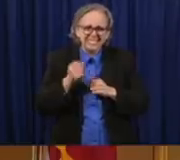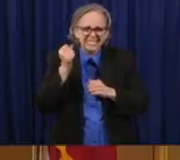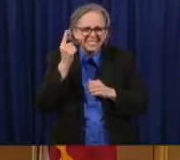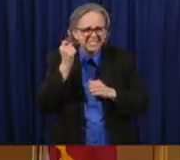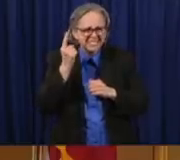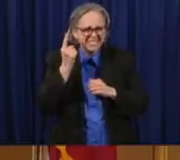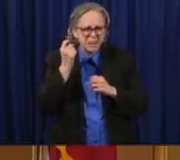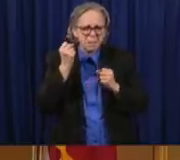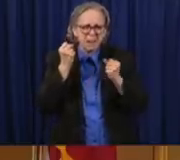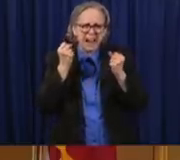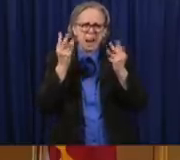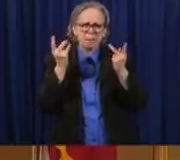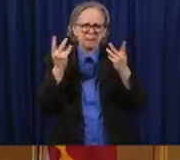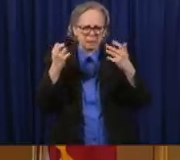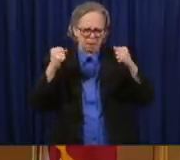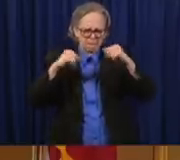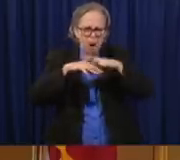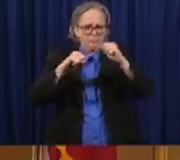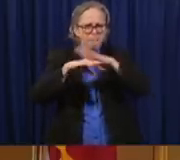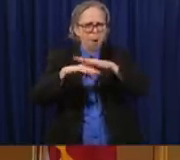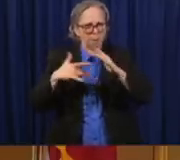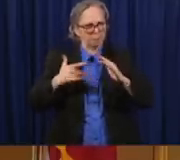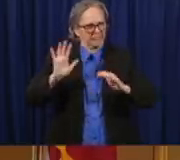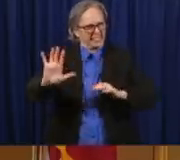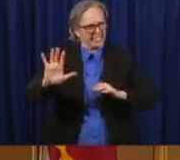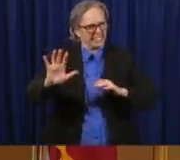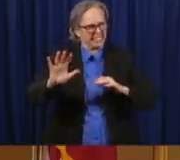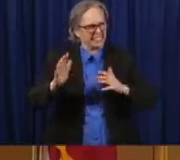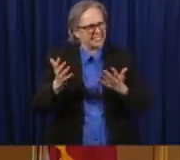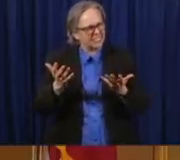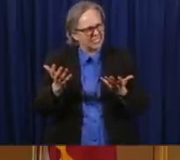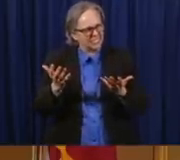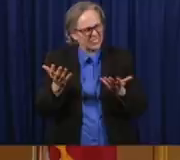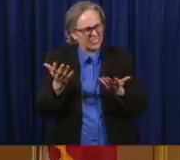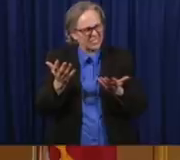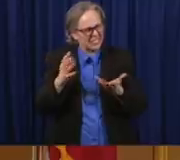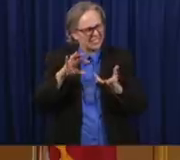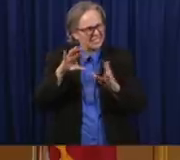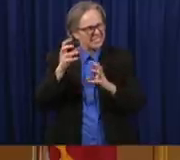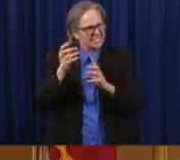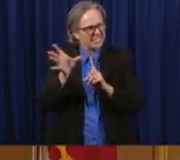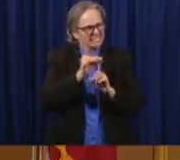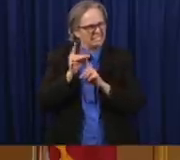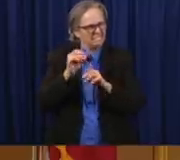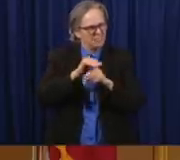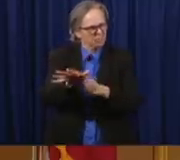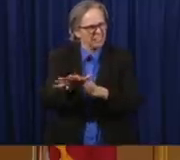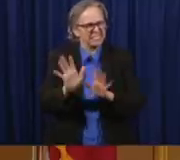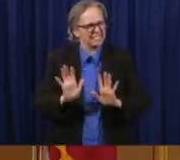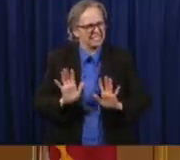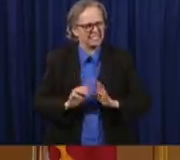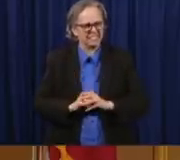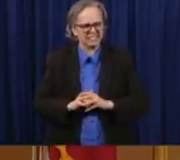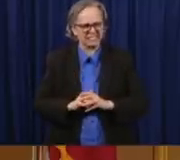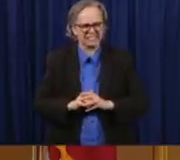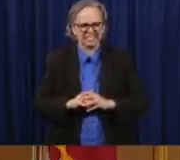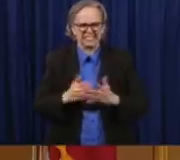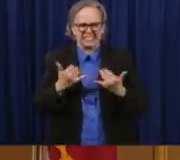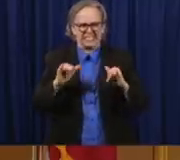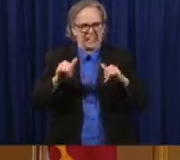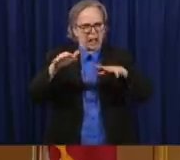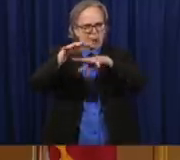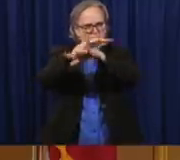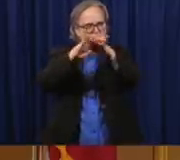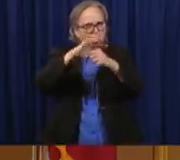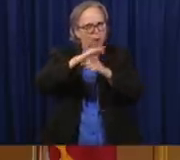are pretty problematic as long as this monster is out there. And so we'll